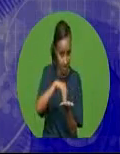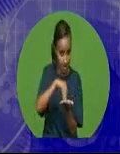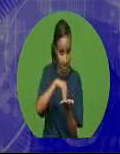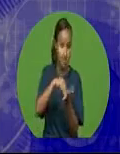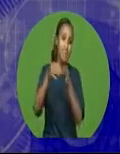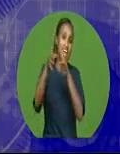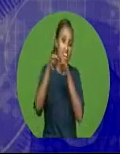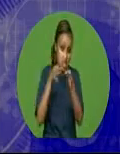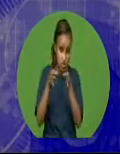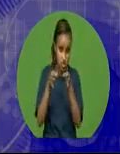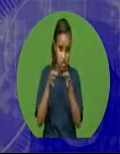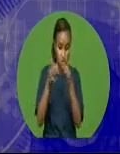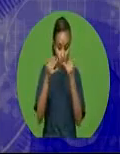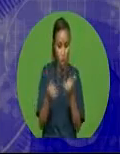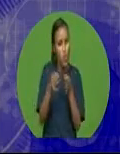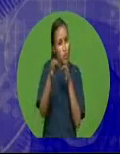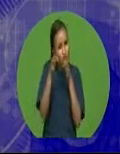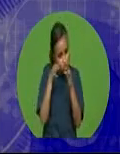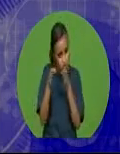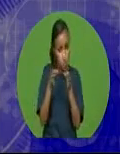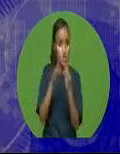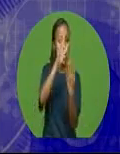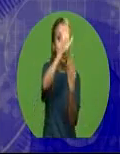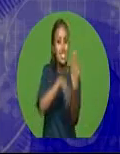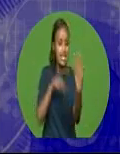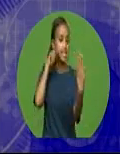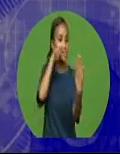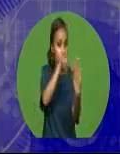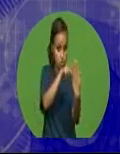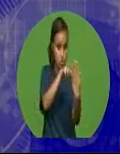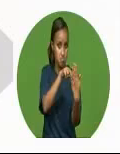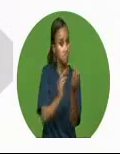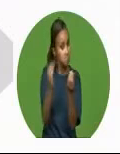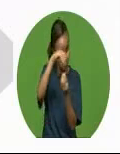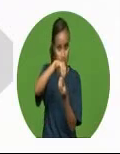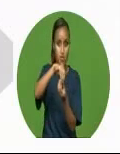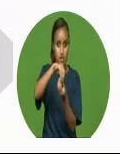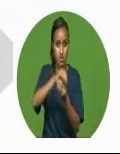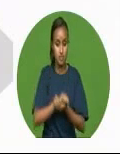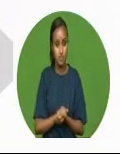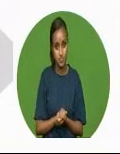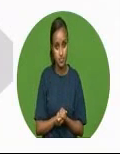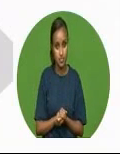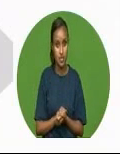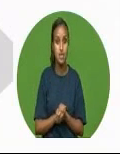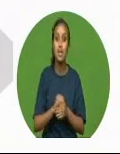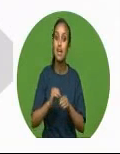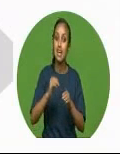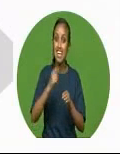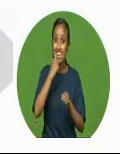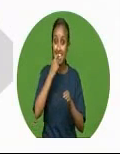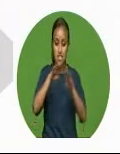by extension, let us illustrate the auxiliary views as well. The glass